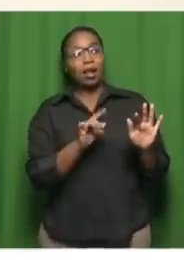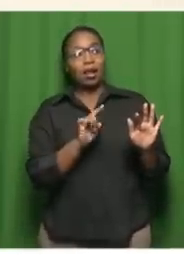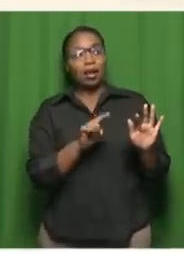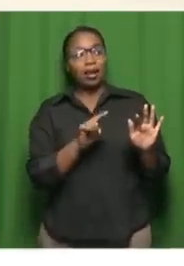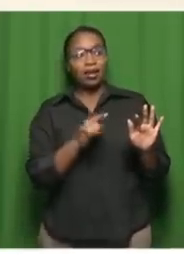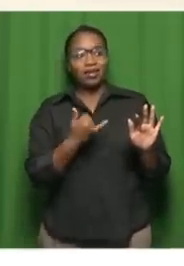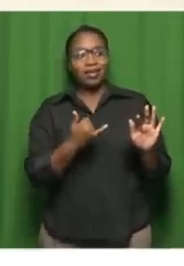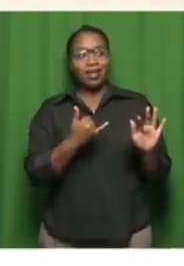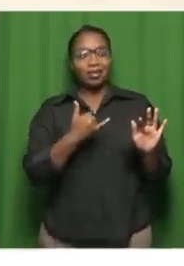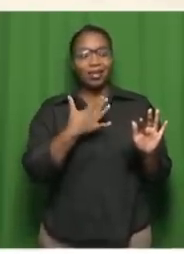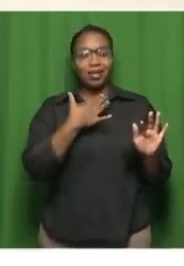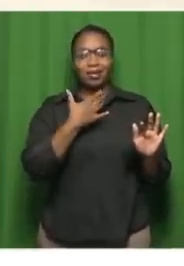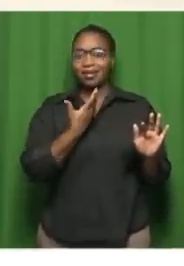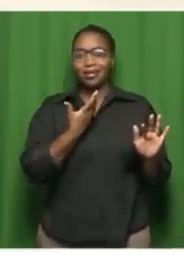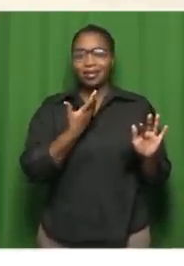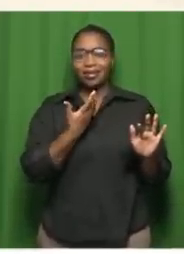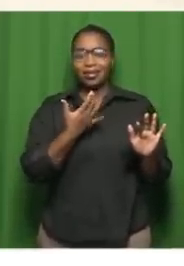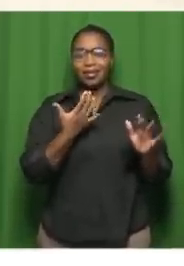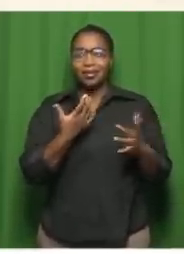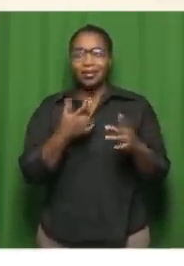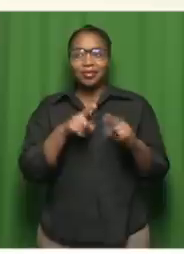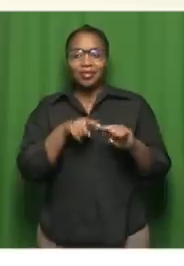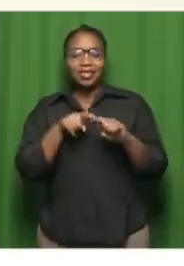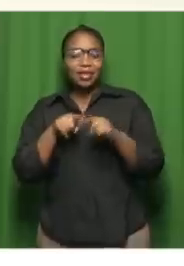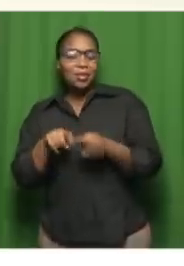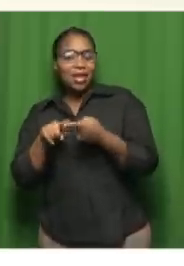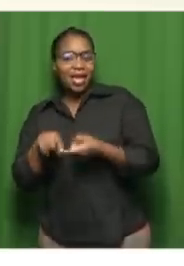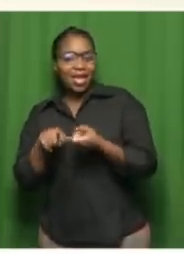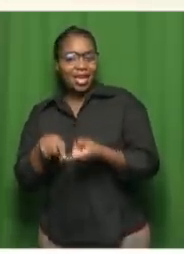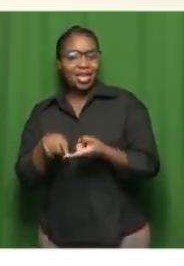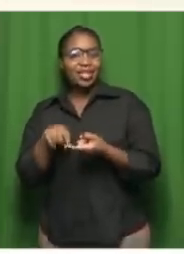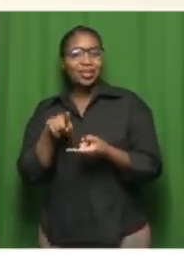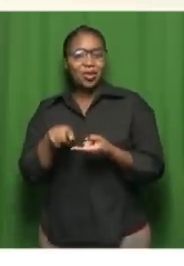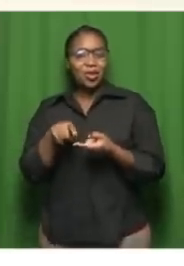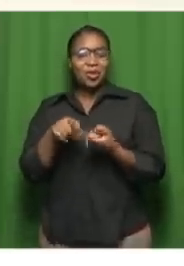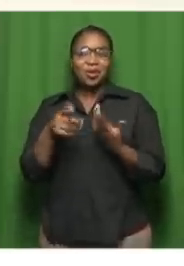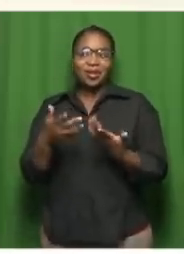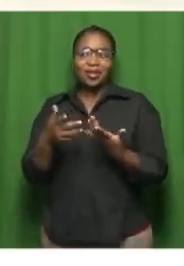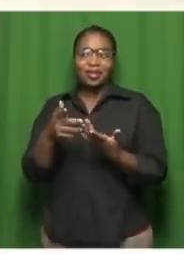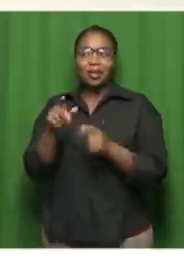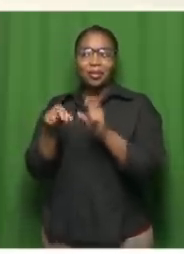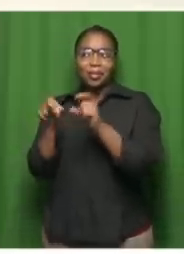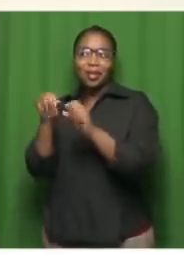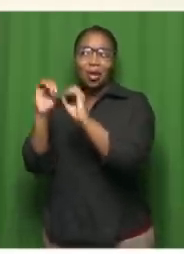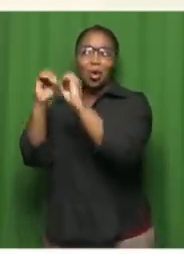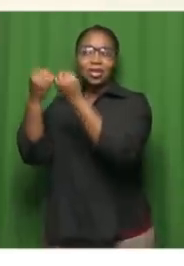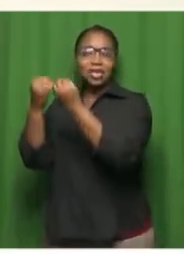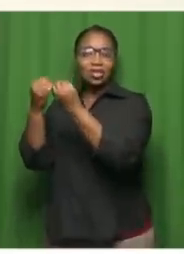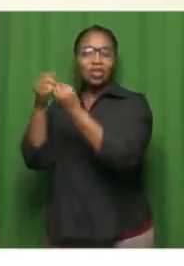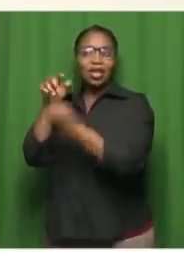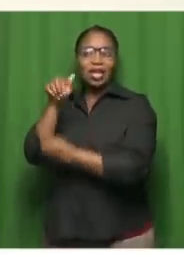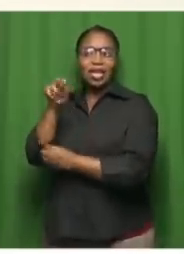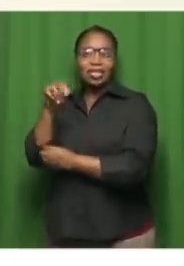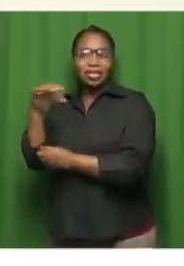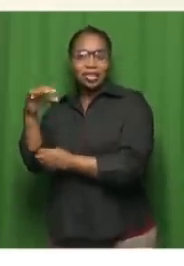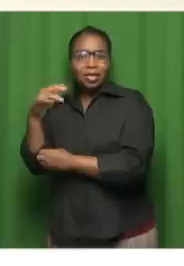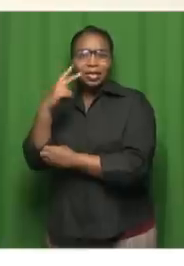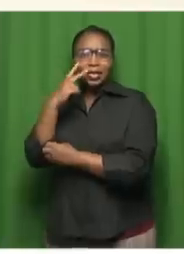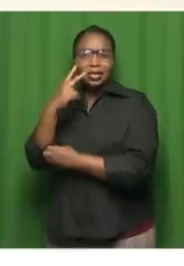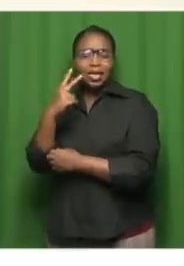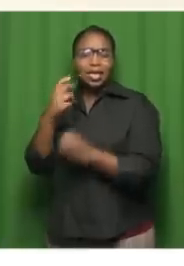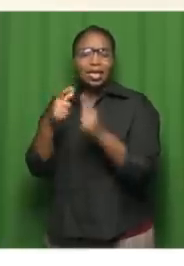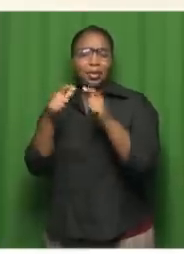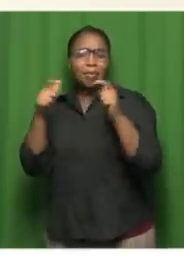state organizations, which seems as if they have gone on hibernation into a deep slumber. I mean, you've got a South